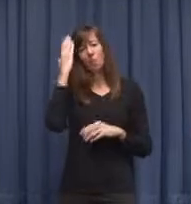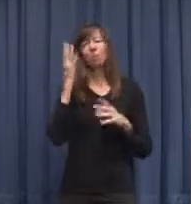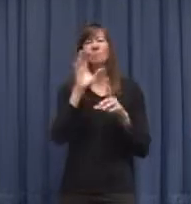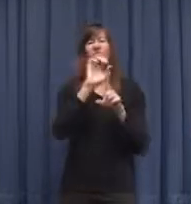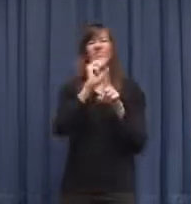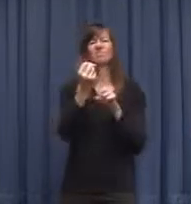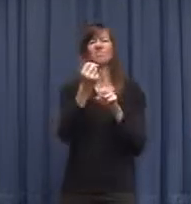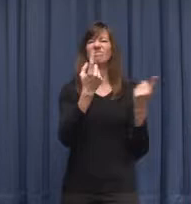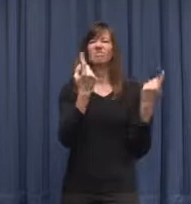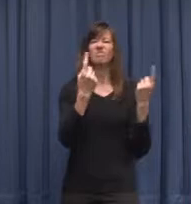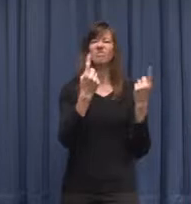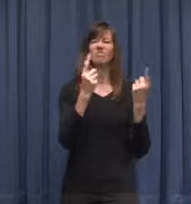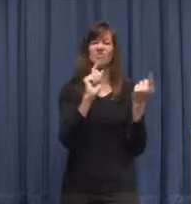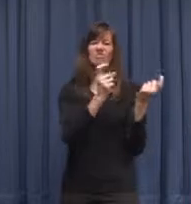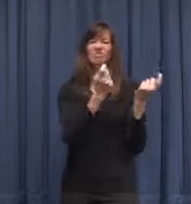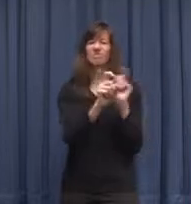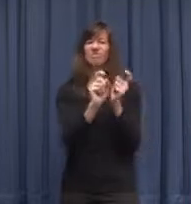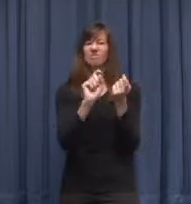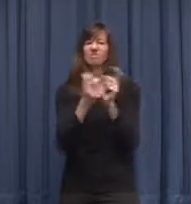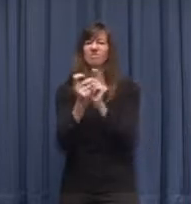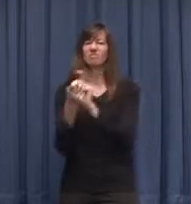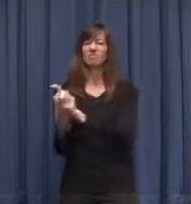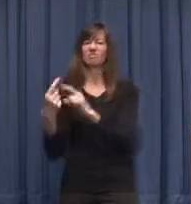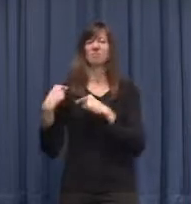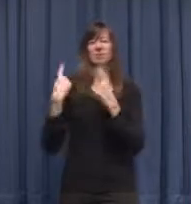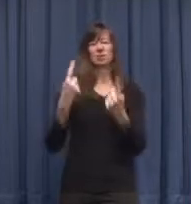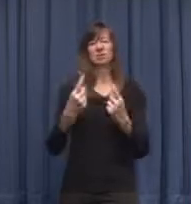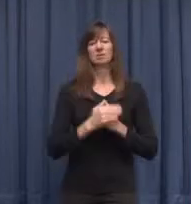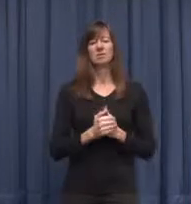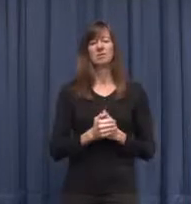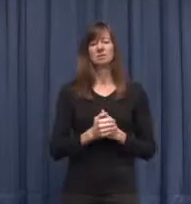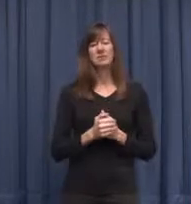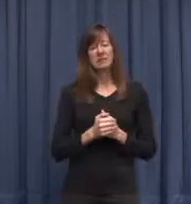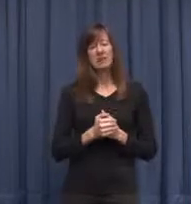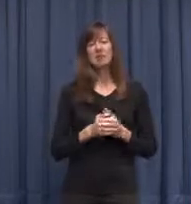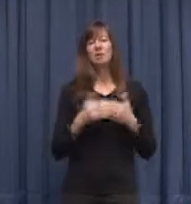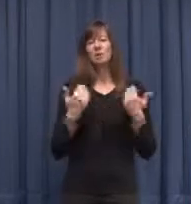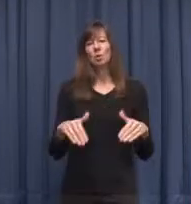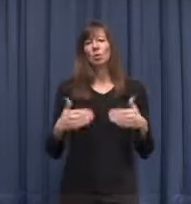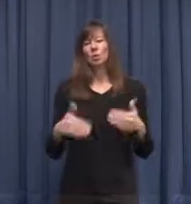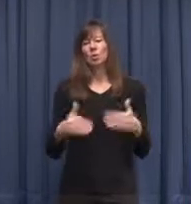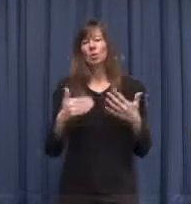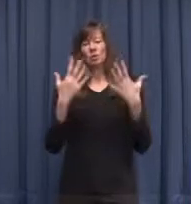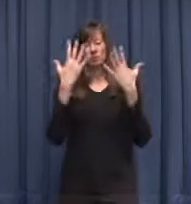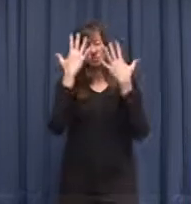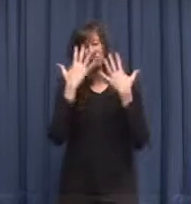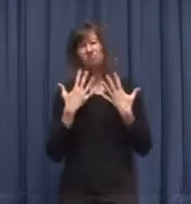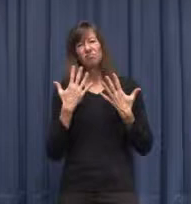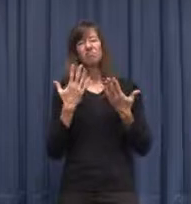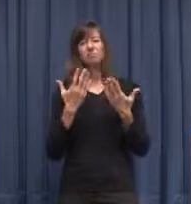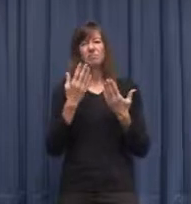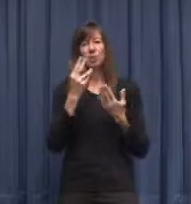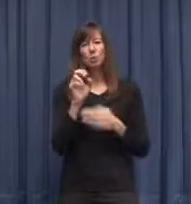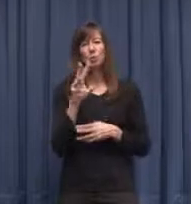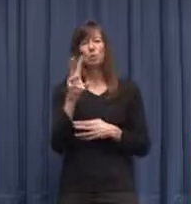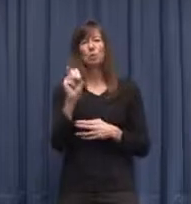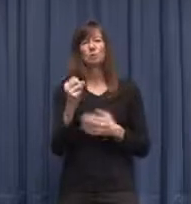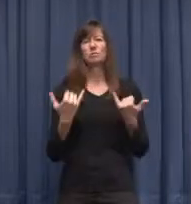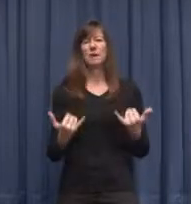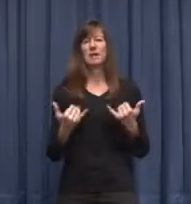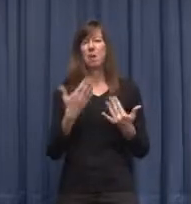high level, unfortunately, continued bad news in that we're seeing a now increasingly sharp